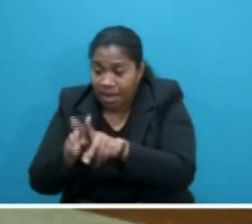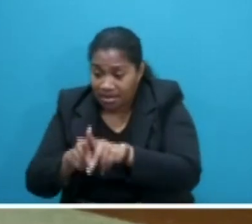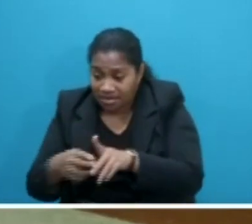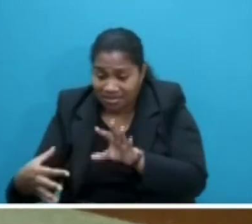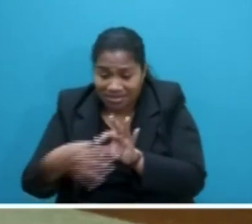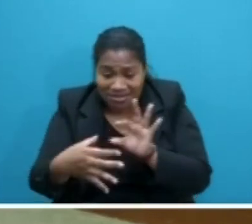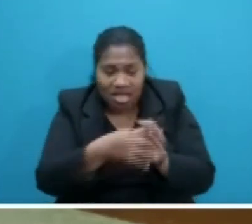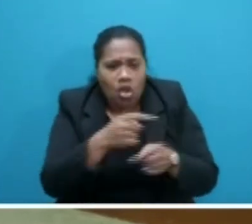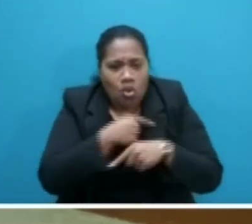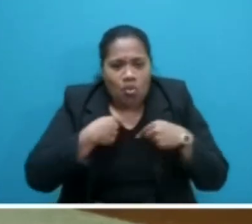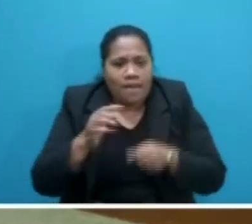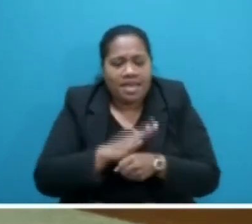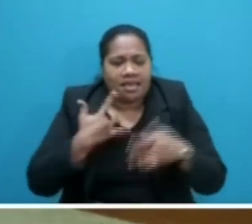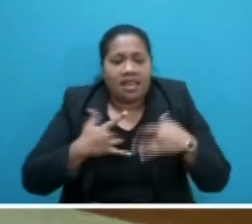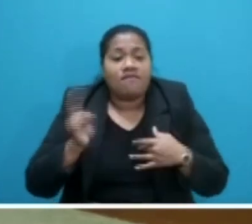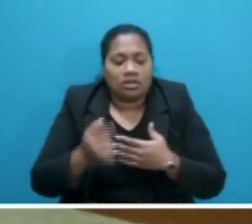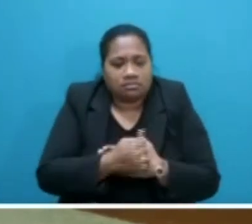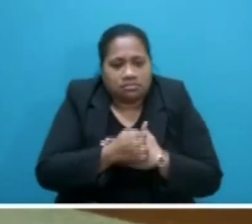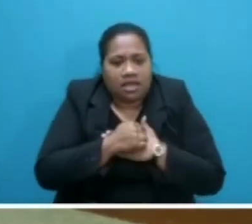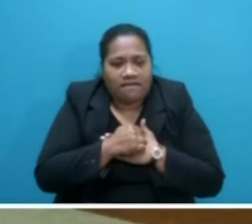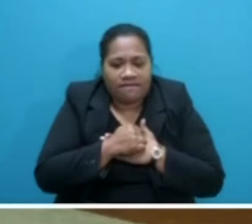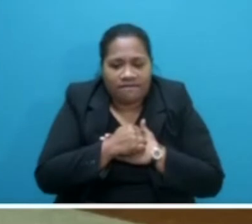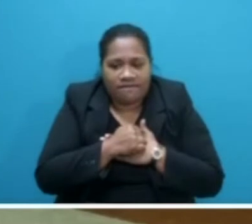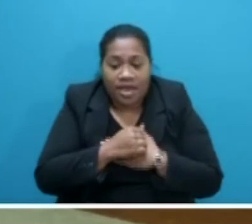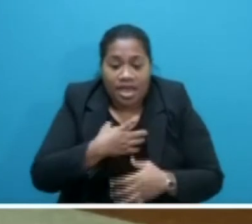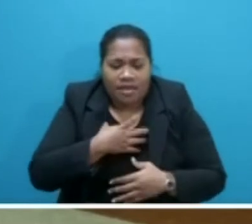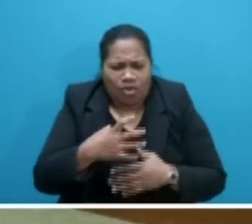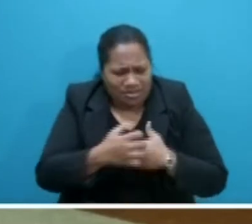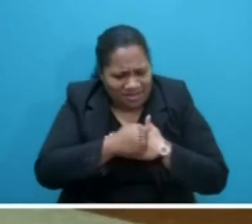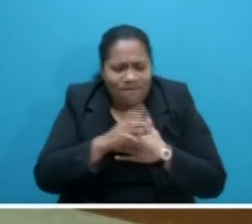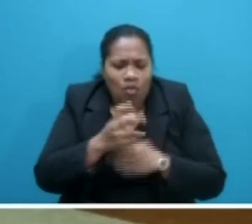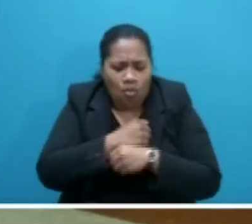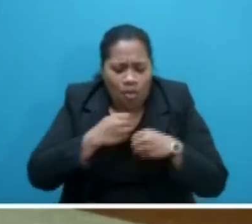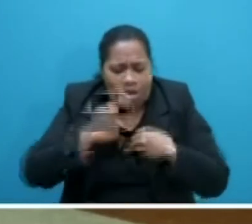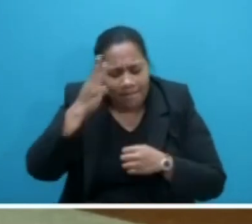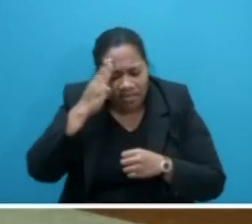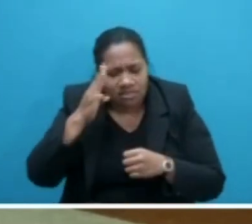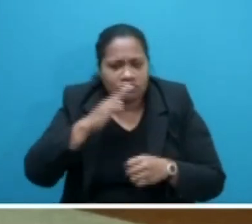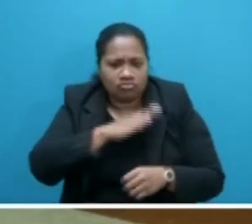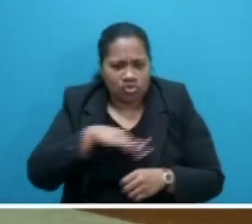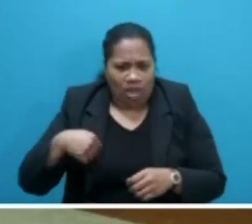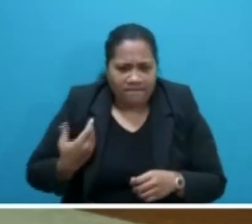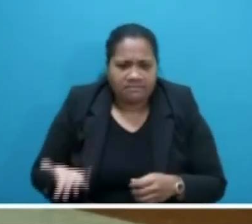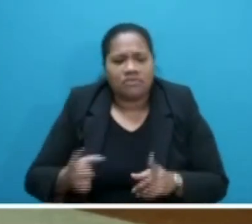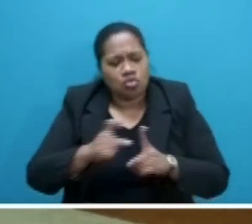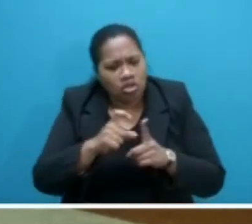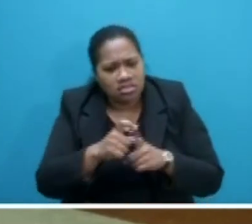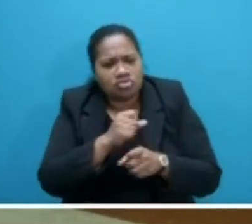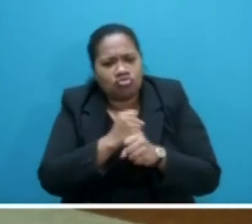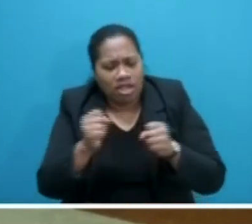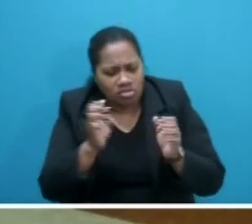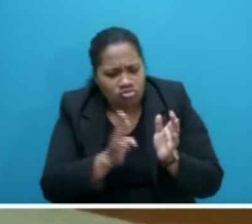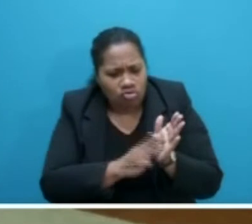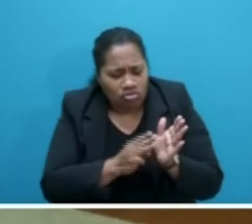safer and more fulfilling for our mothers, our wives, our daughters, our granddaughters, nieces, and all the girls